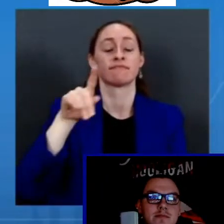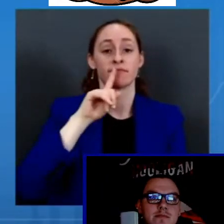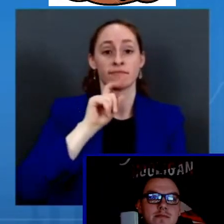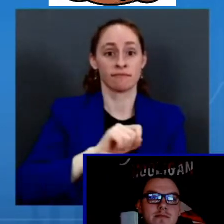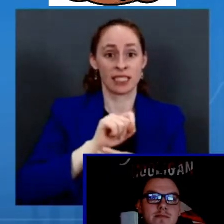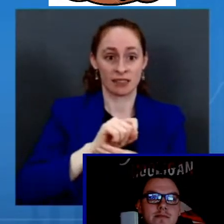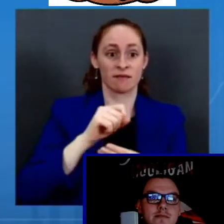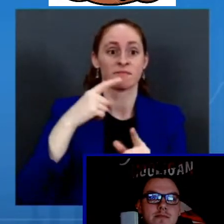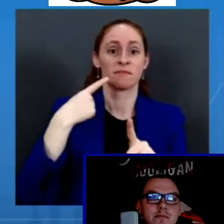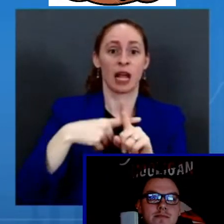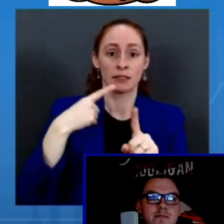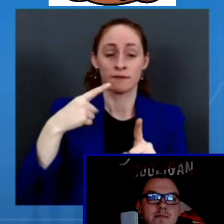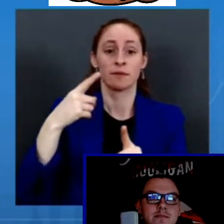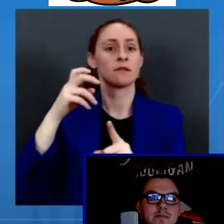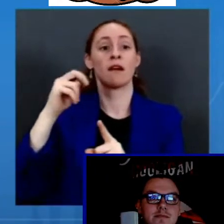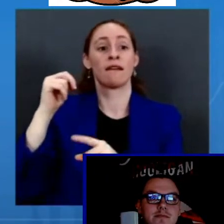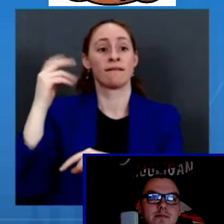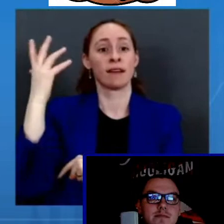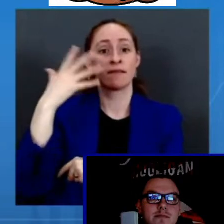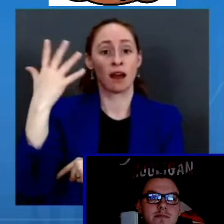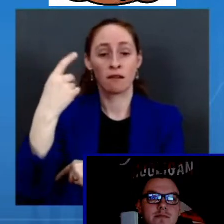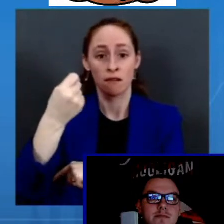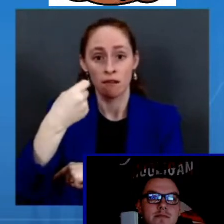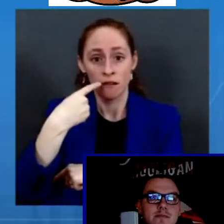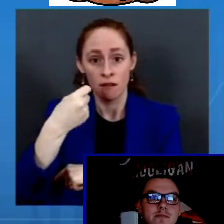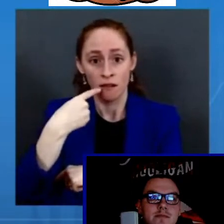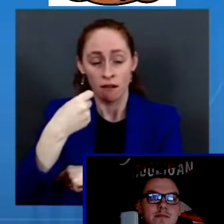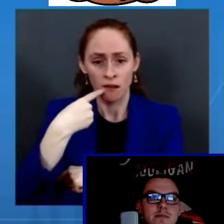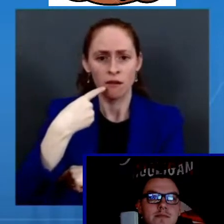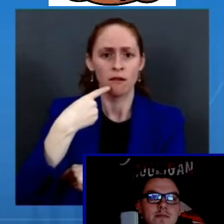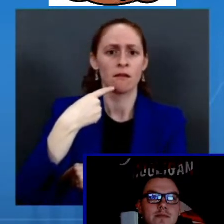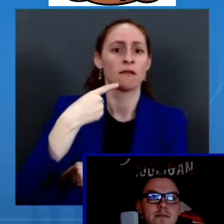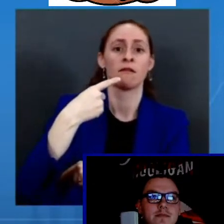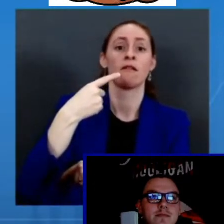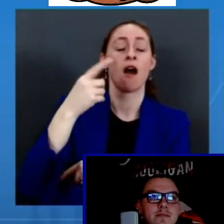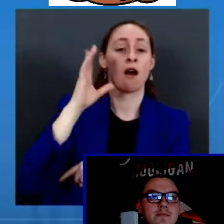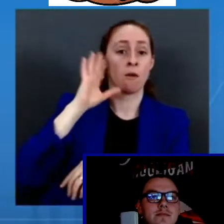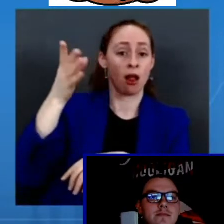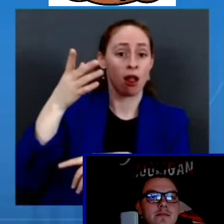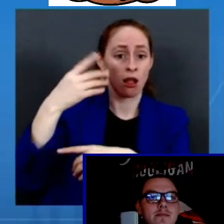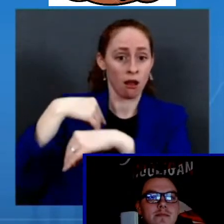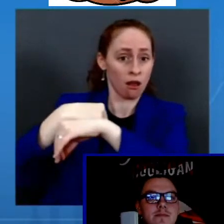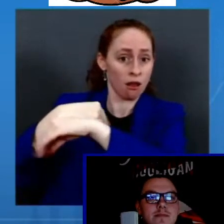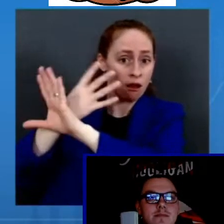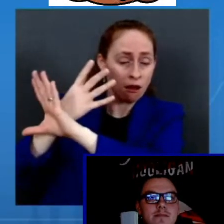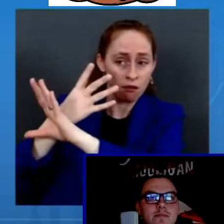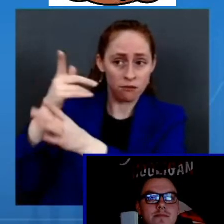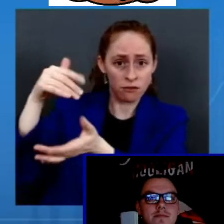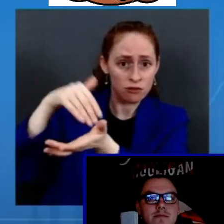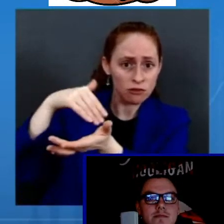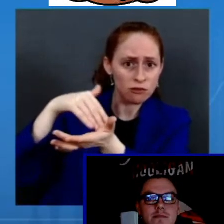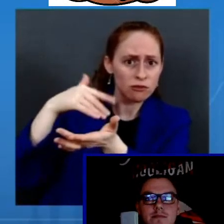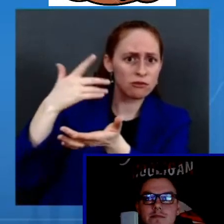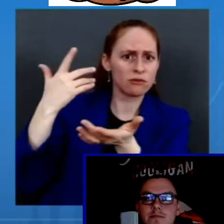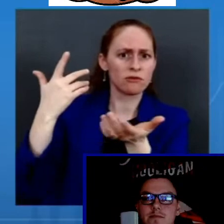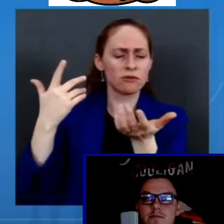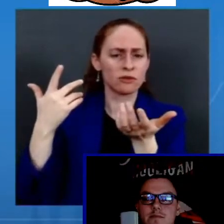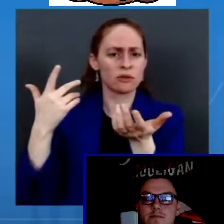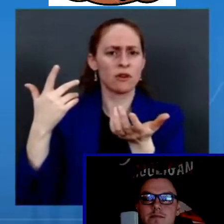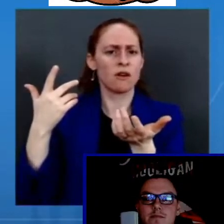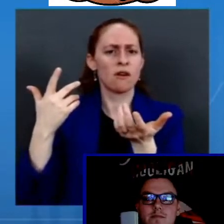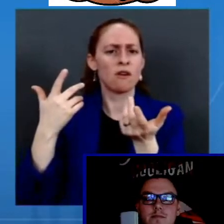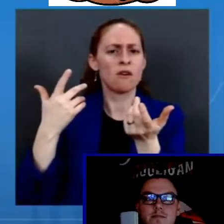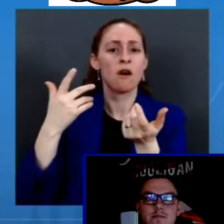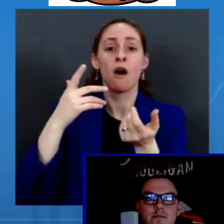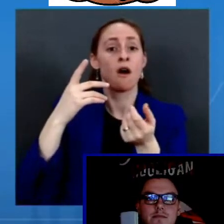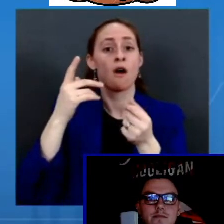telemedicine or some way to get it through the pharmacy? How do you look at that? And then with the sort of limited supply of it at the beginning, it